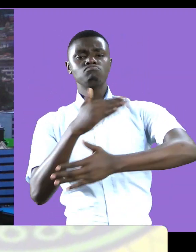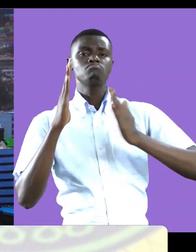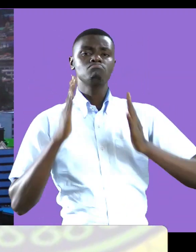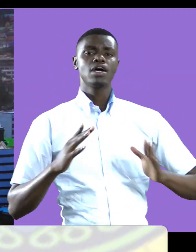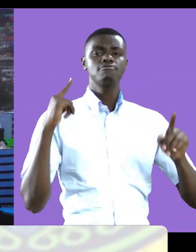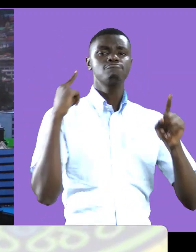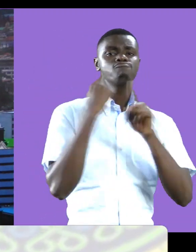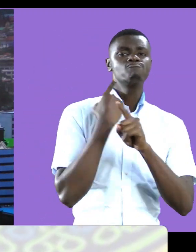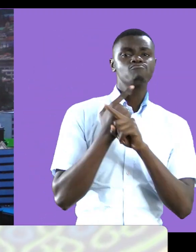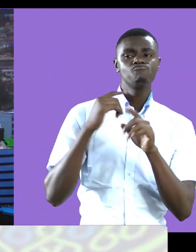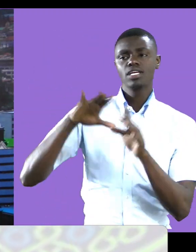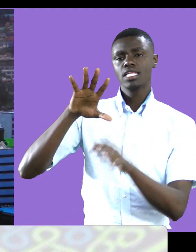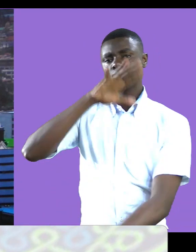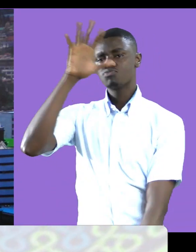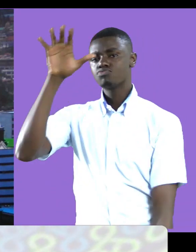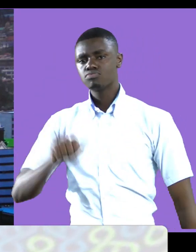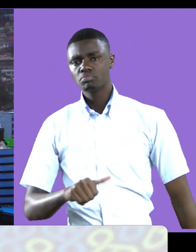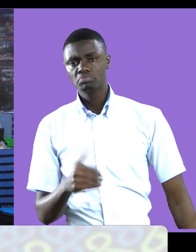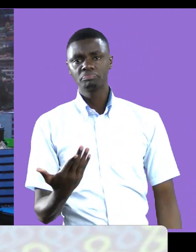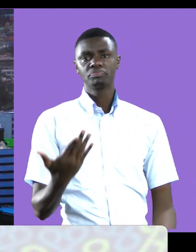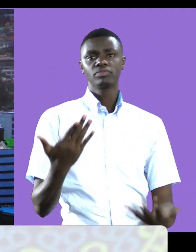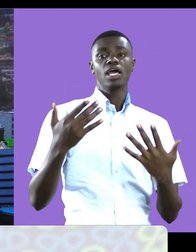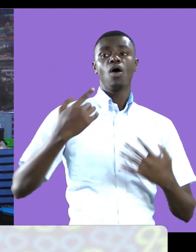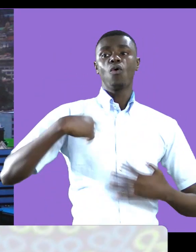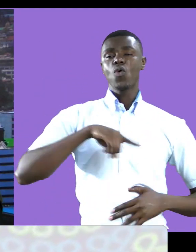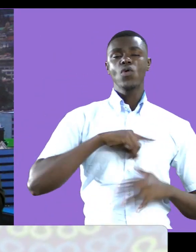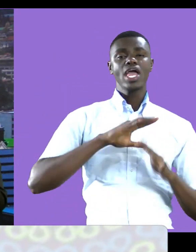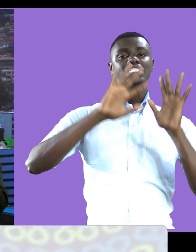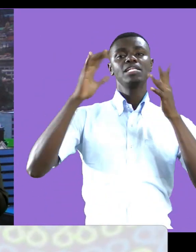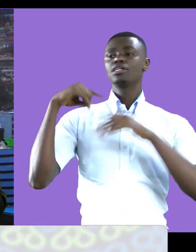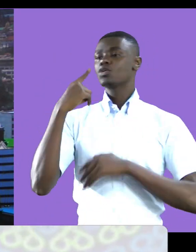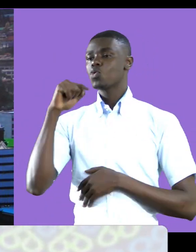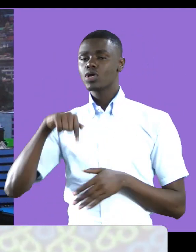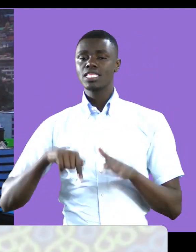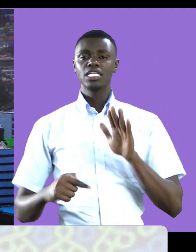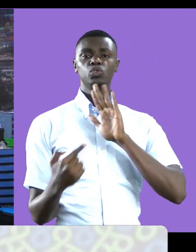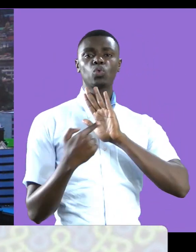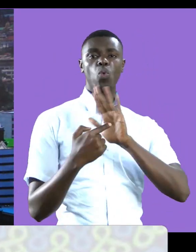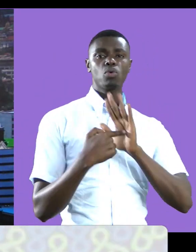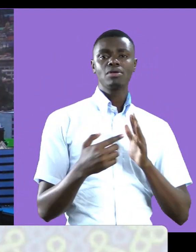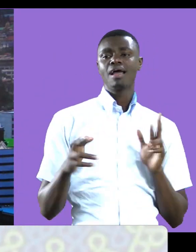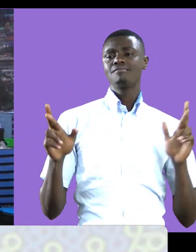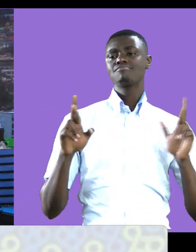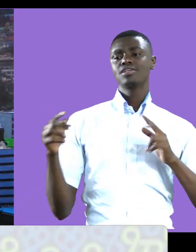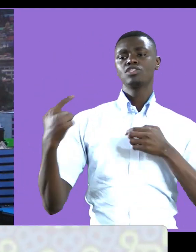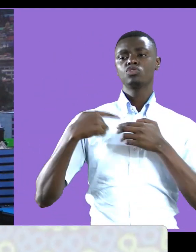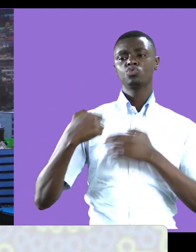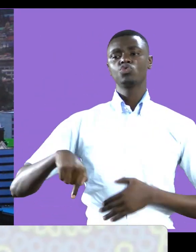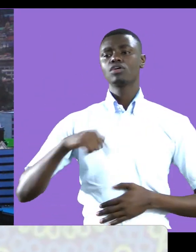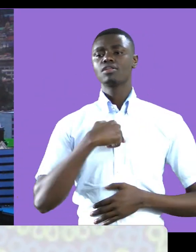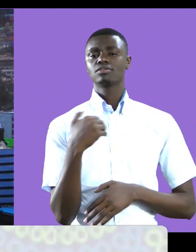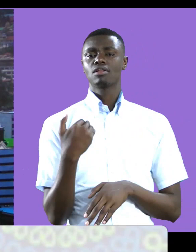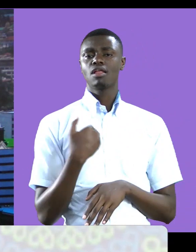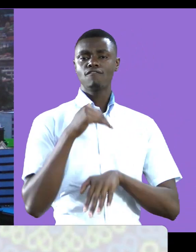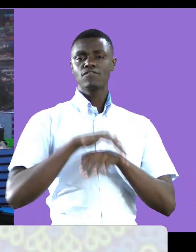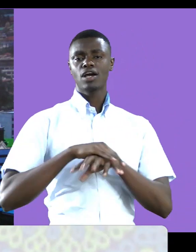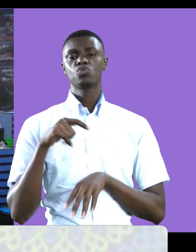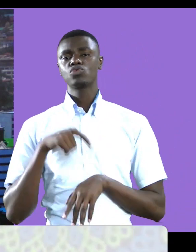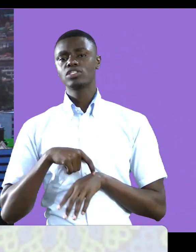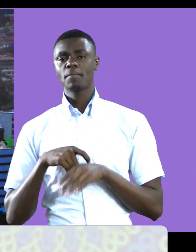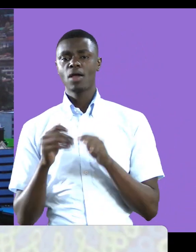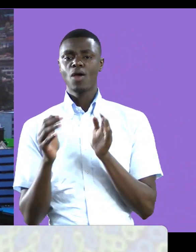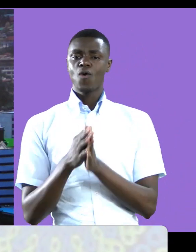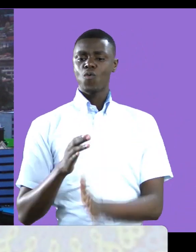telling you now, we have someone new who we are celebrating on this show today. I hope you all are ready to join us and have a good time here with the Little Committee.